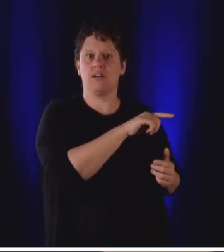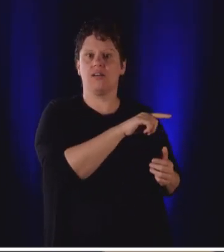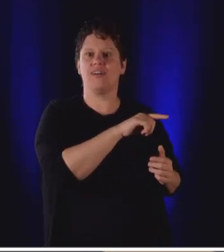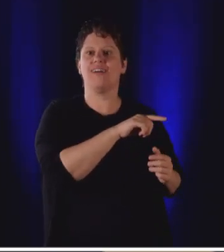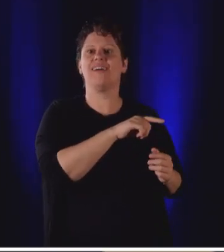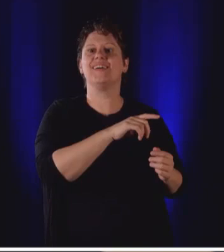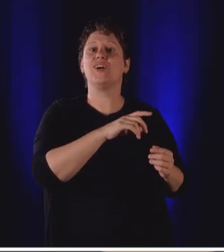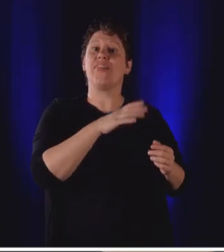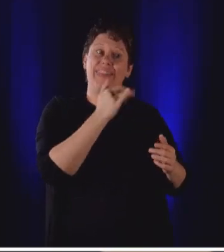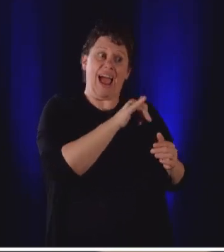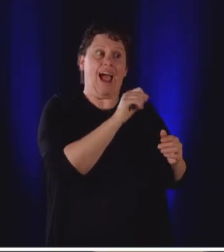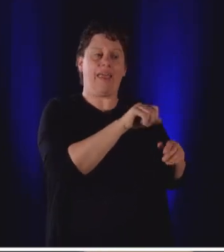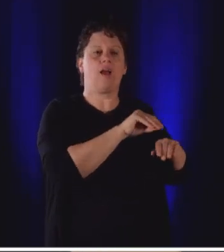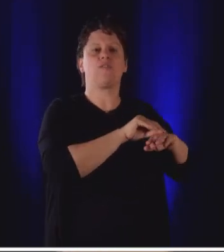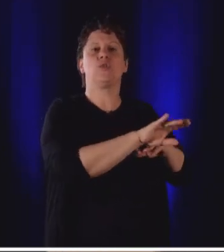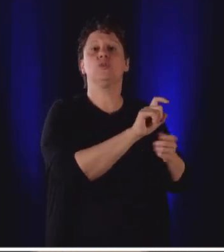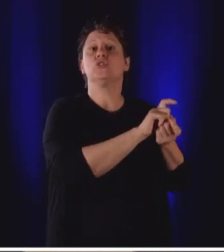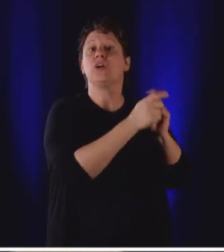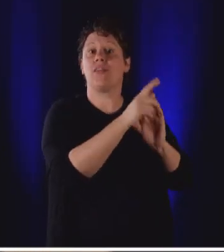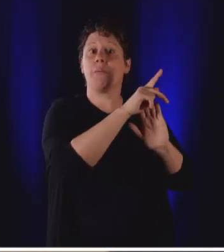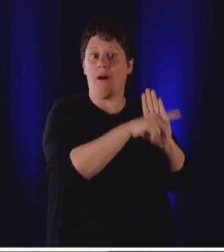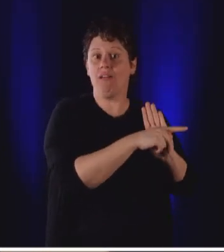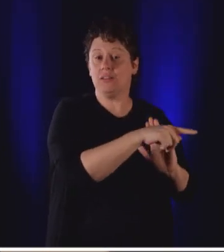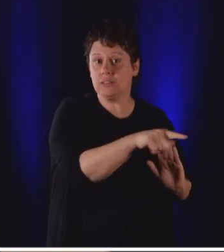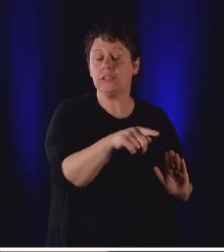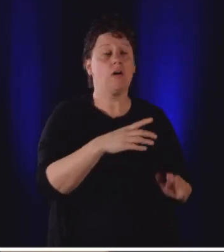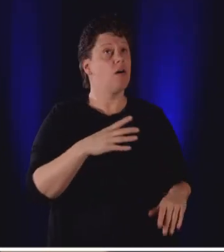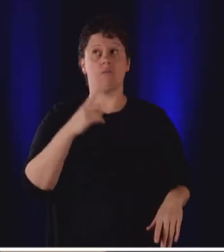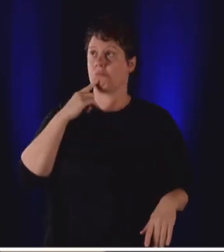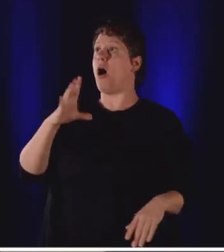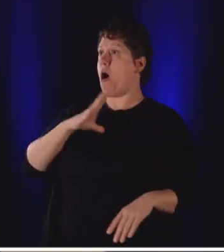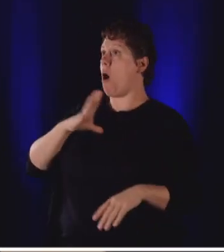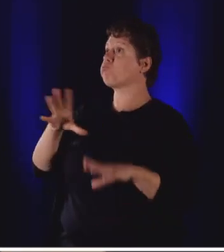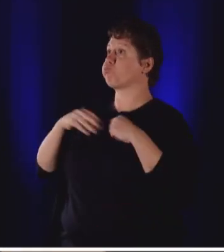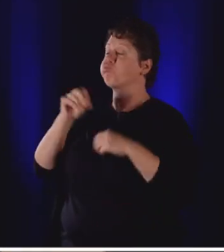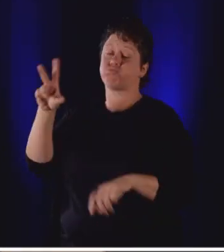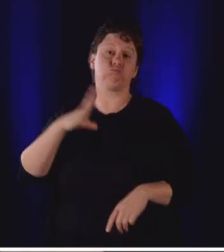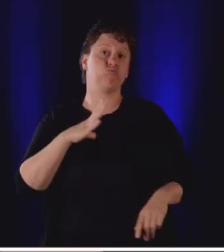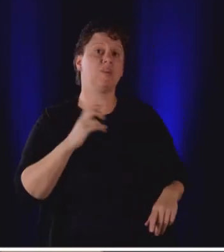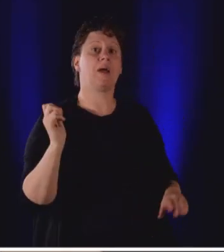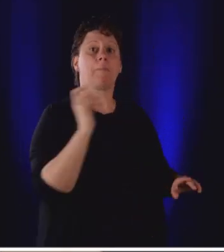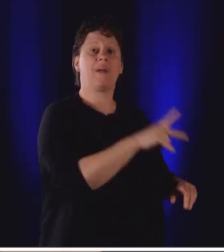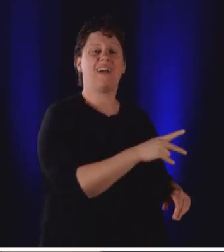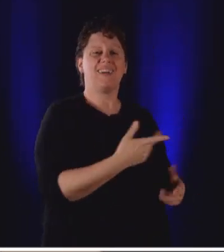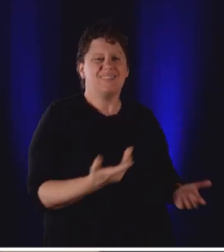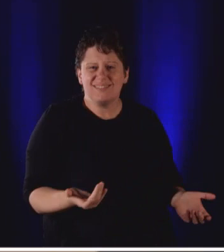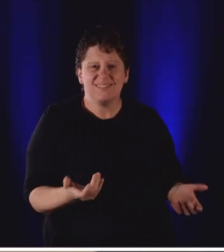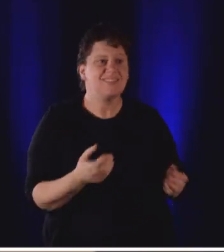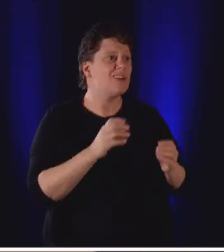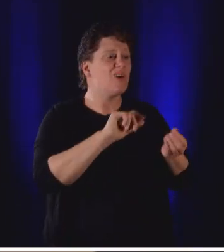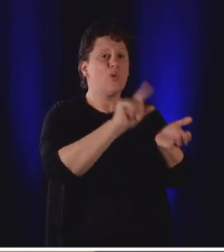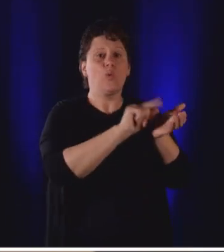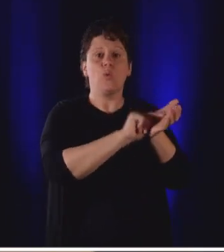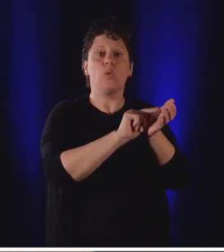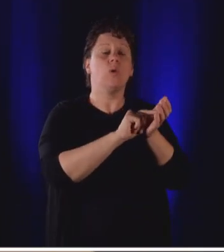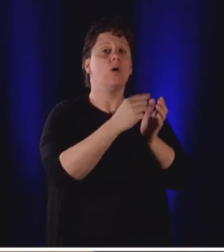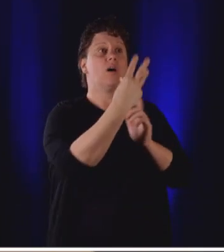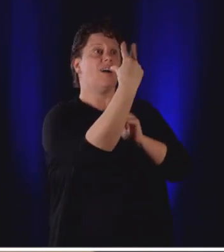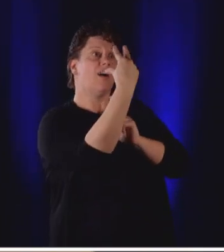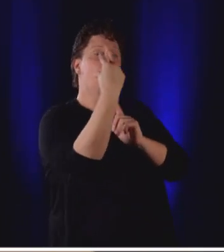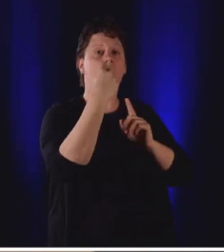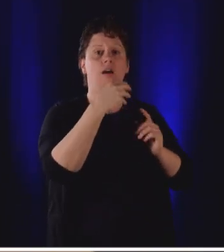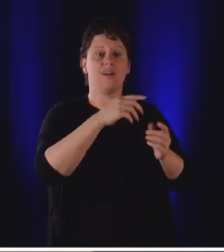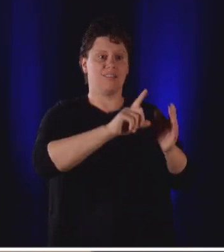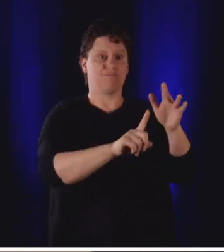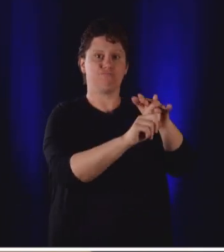then I came back home. I came back home, and none of the major newspapers reported that I went to Washington, D.C., and that I was out there standing